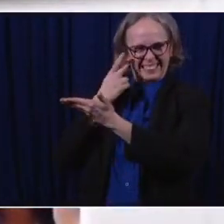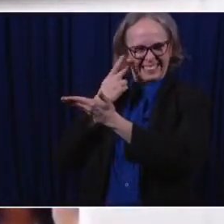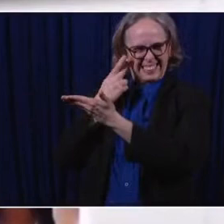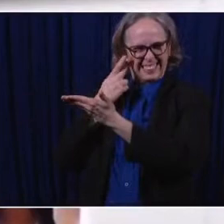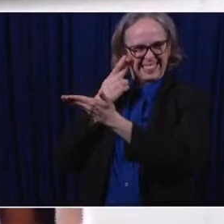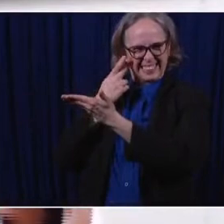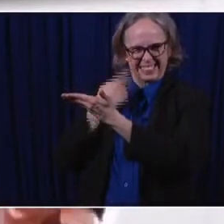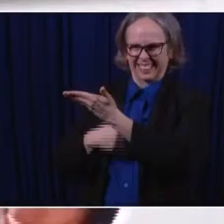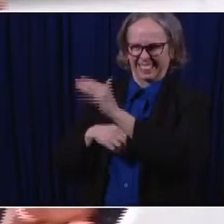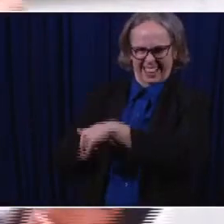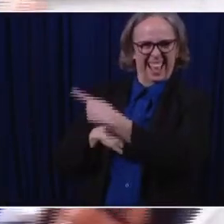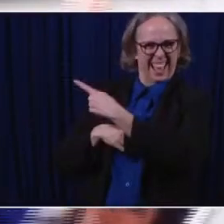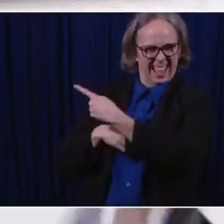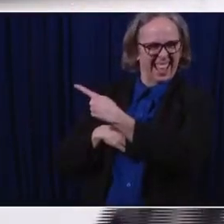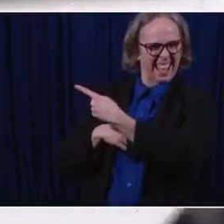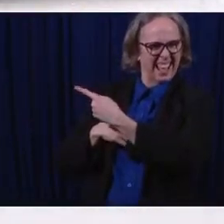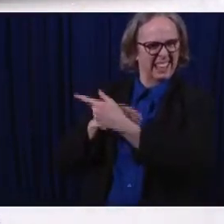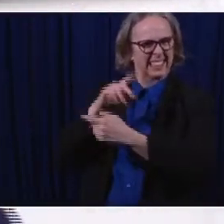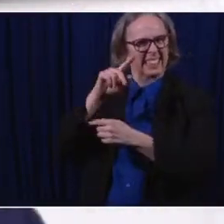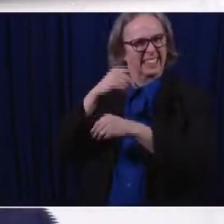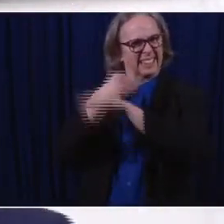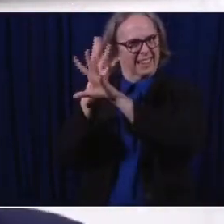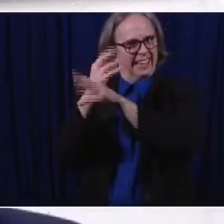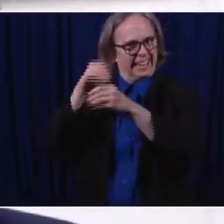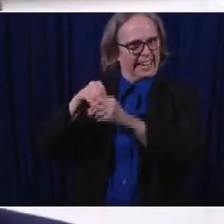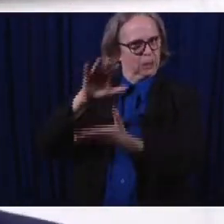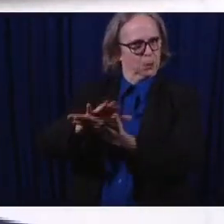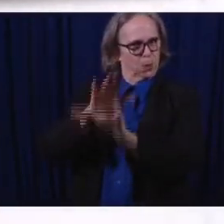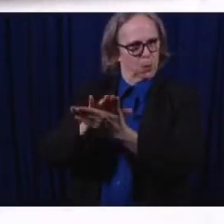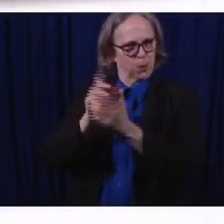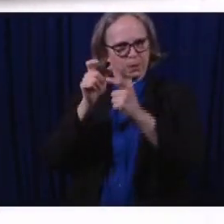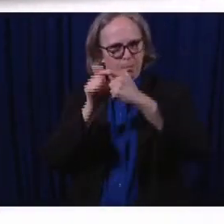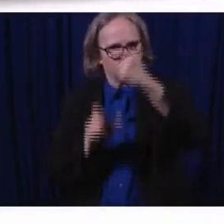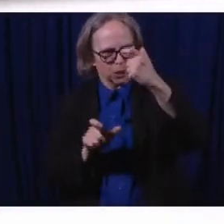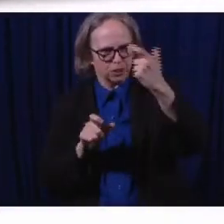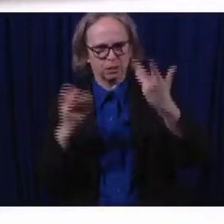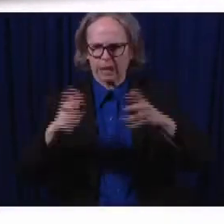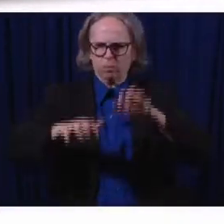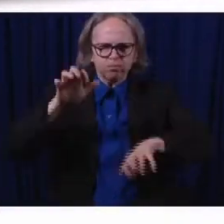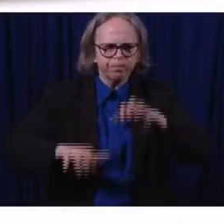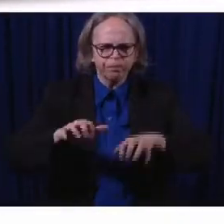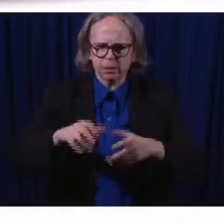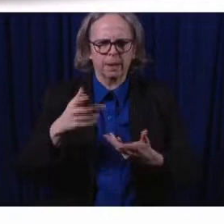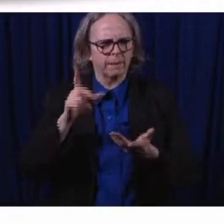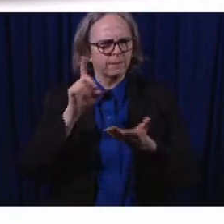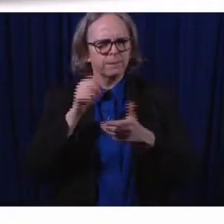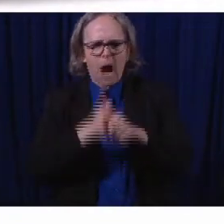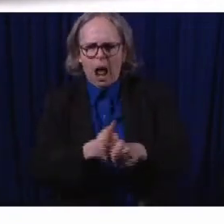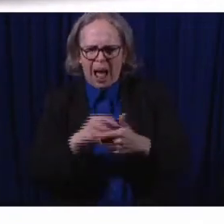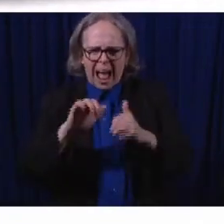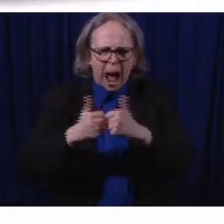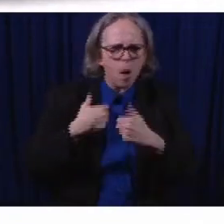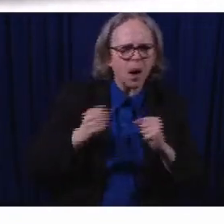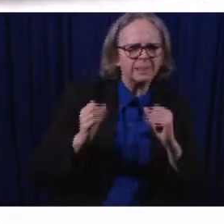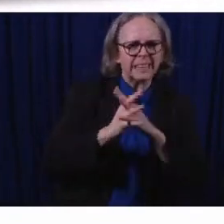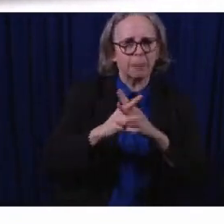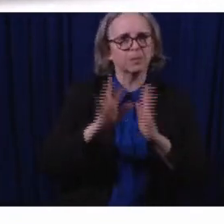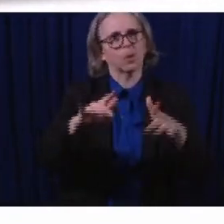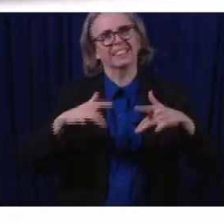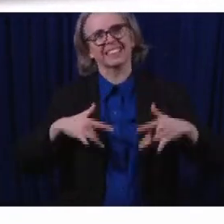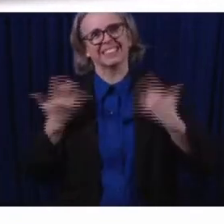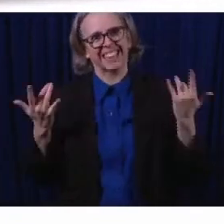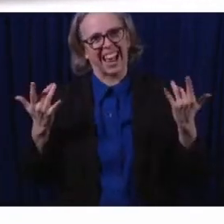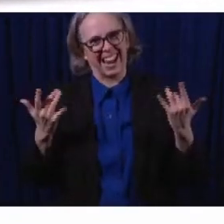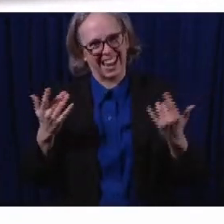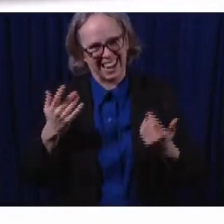available online at Innovate Ohio, on the Innovate Ohio website. And so we're excited to get this launched, but